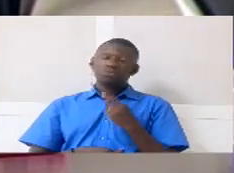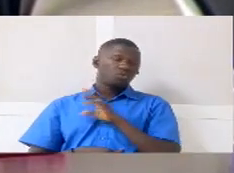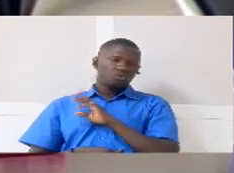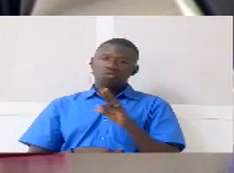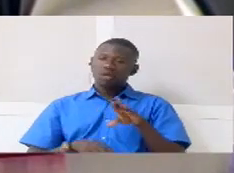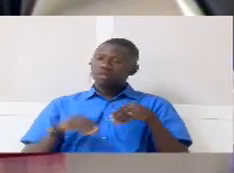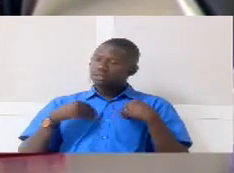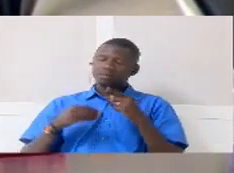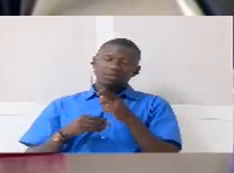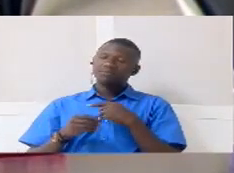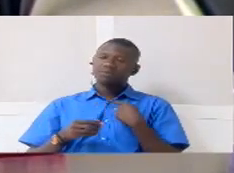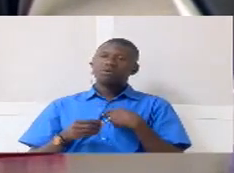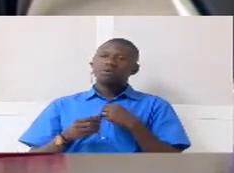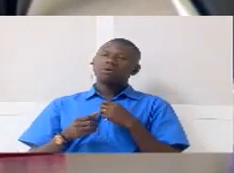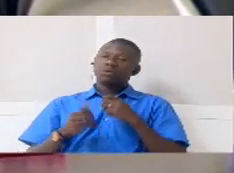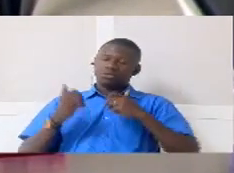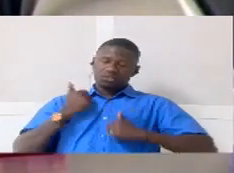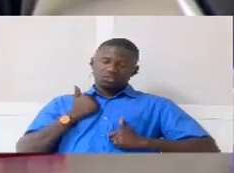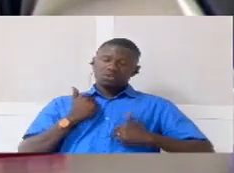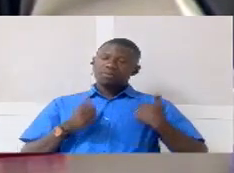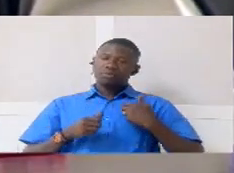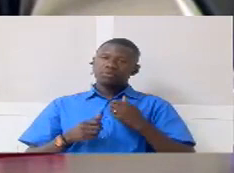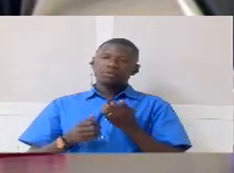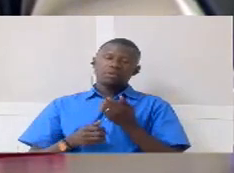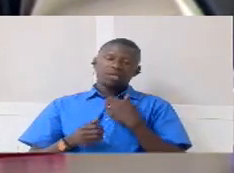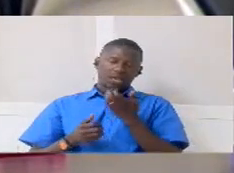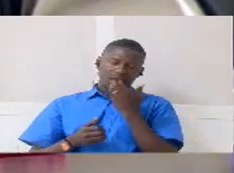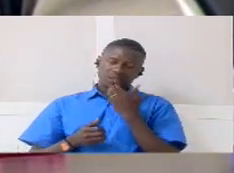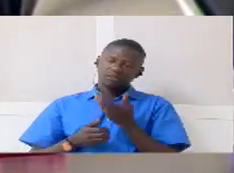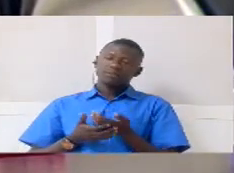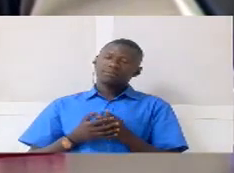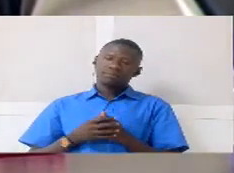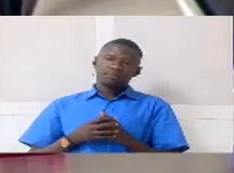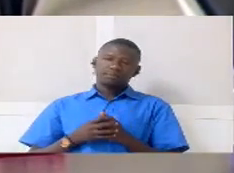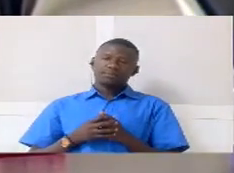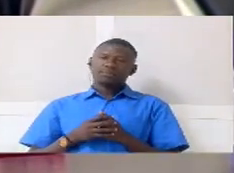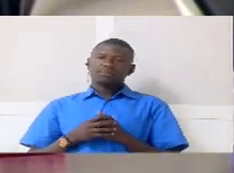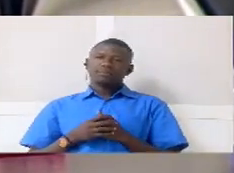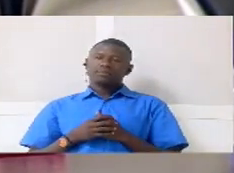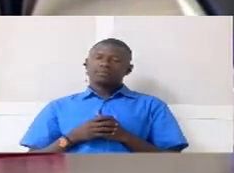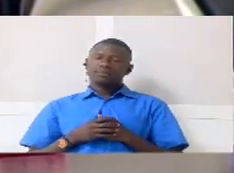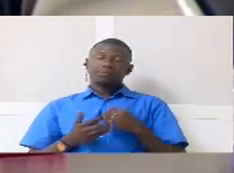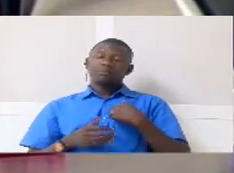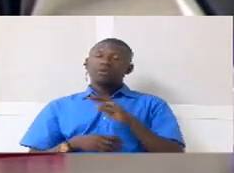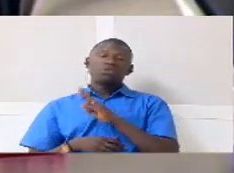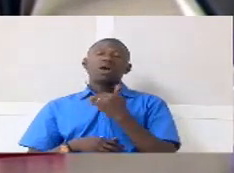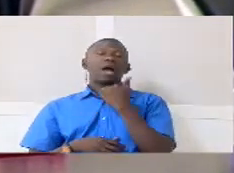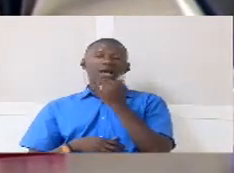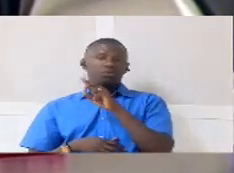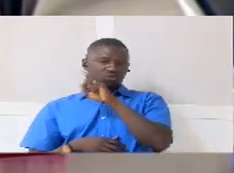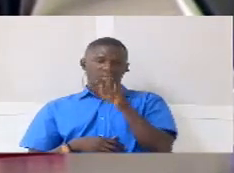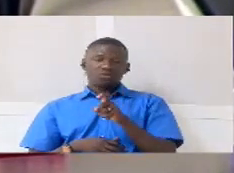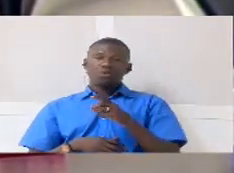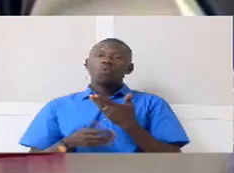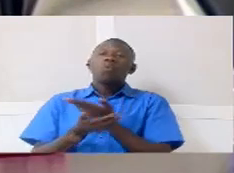I would not ask you why you ate the prisoner food in Makati. I'll just leave it at that and move on to